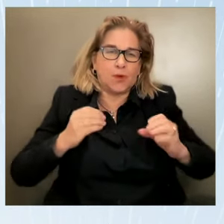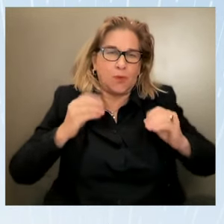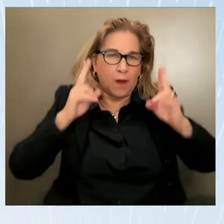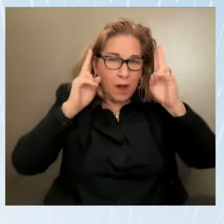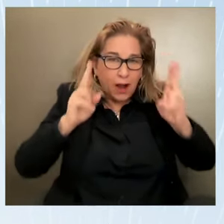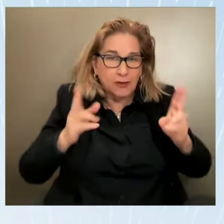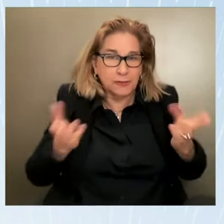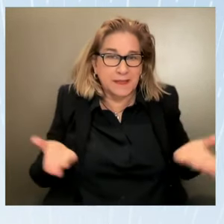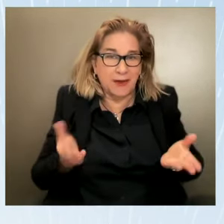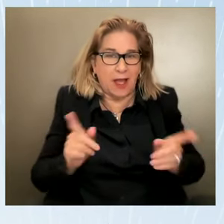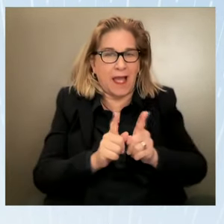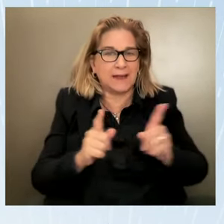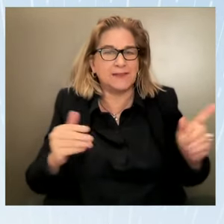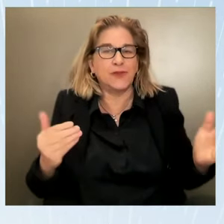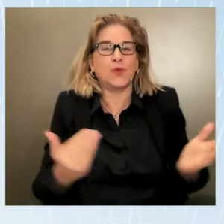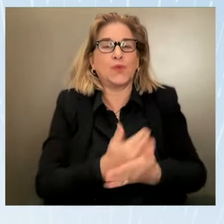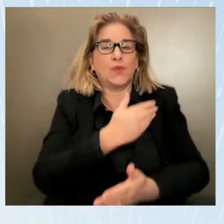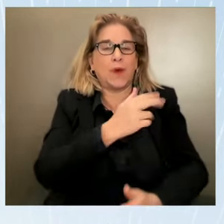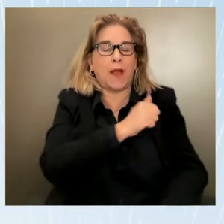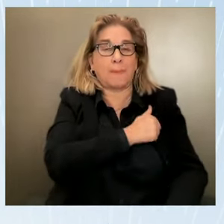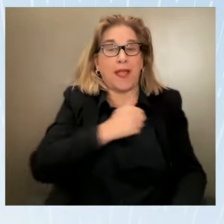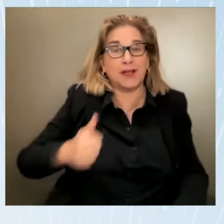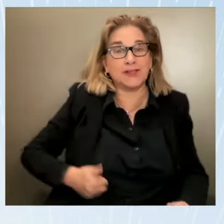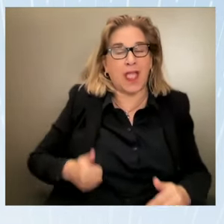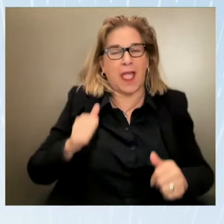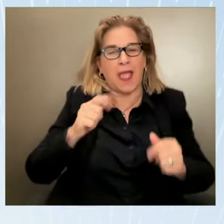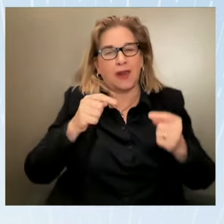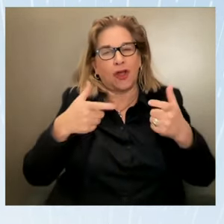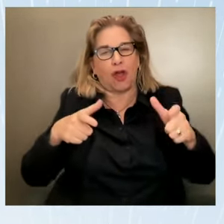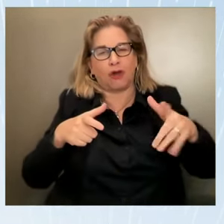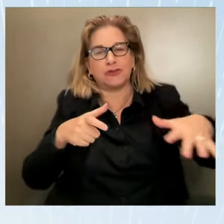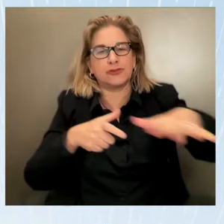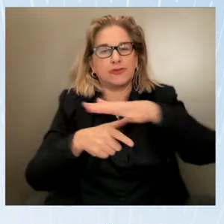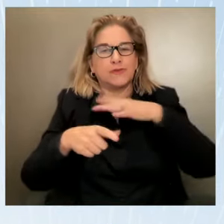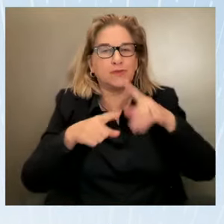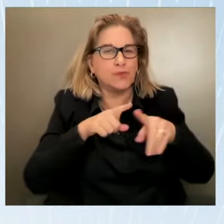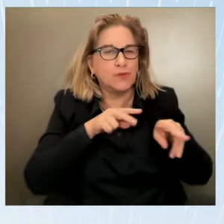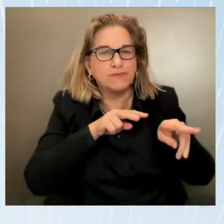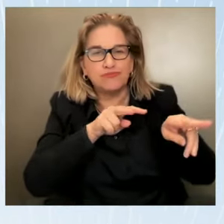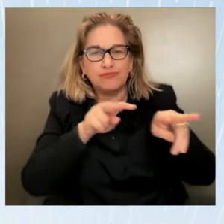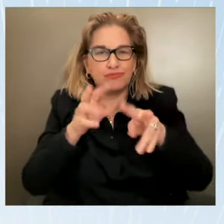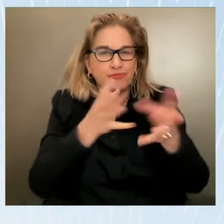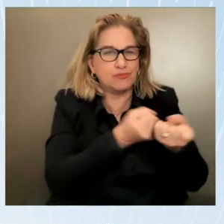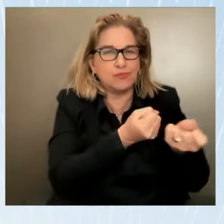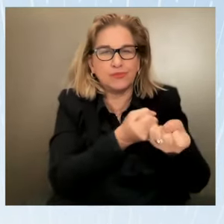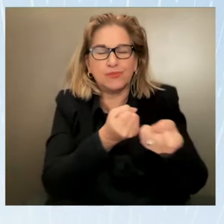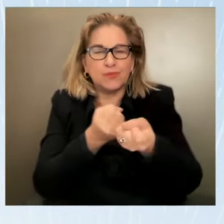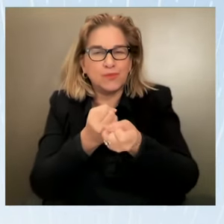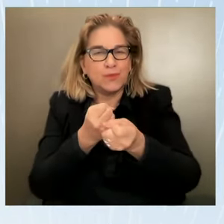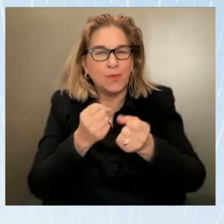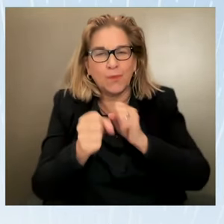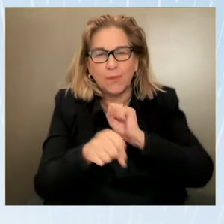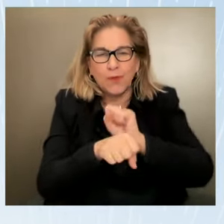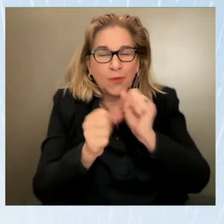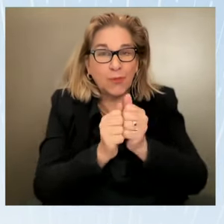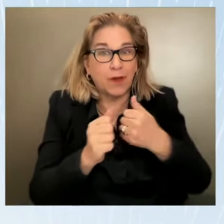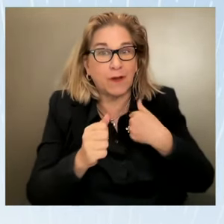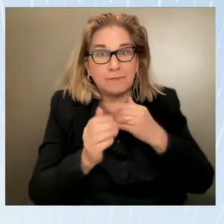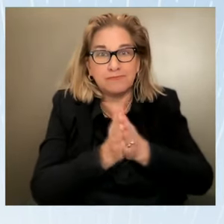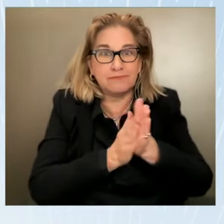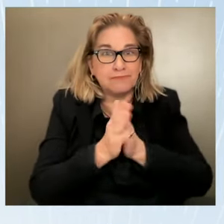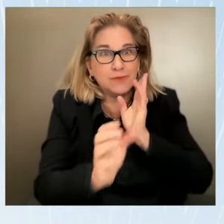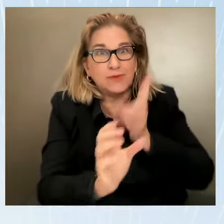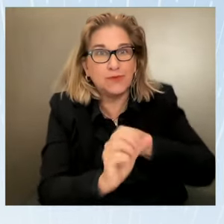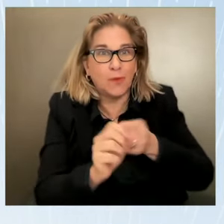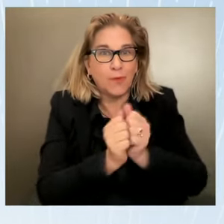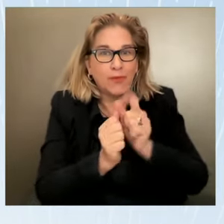I am excited to join you in our collective efforts to combat human trafficking at home and abroad. Throughout each year, the